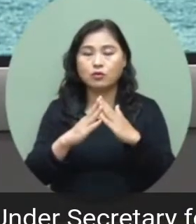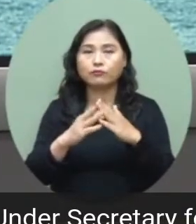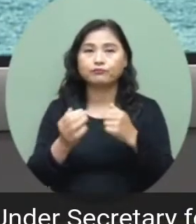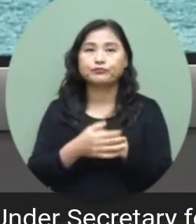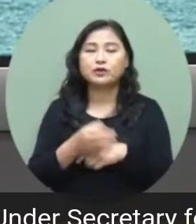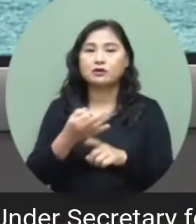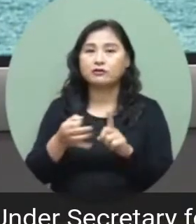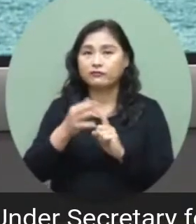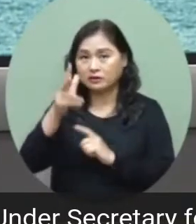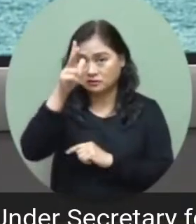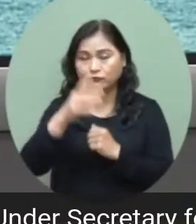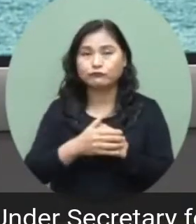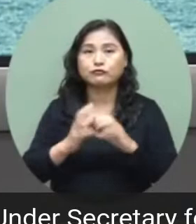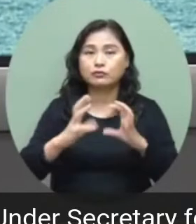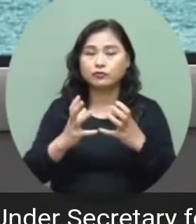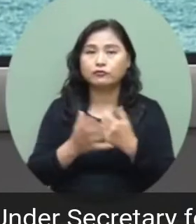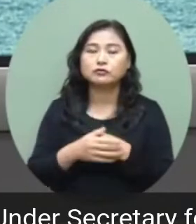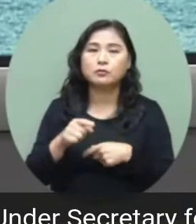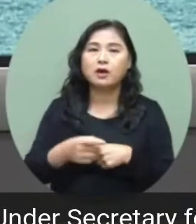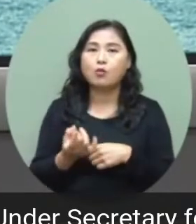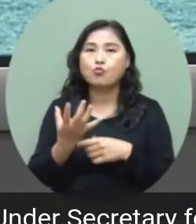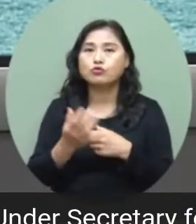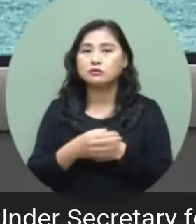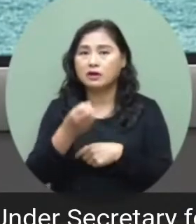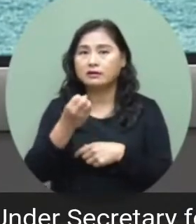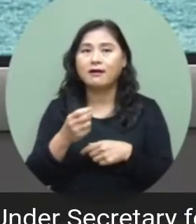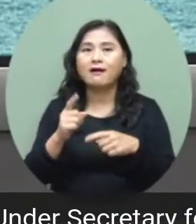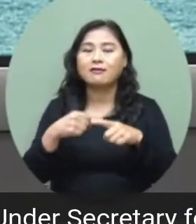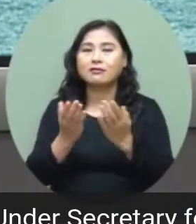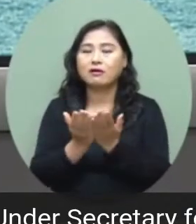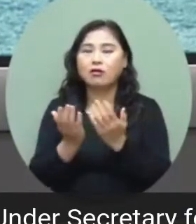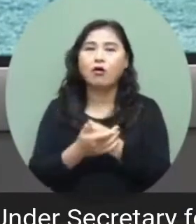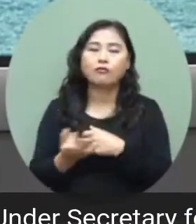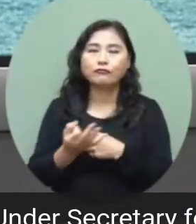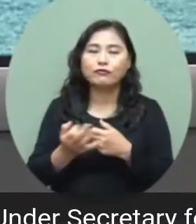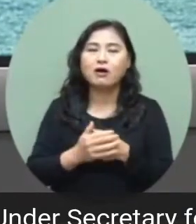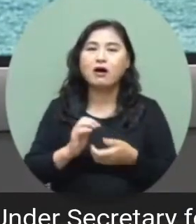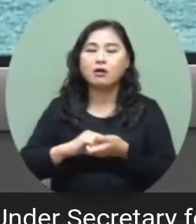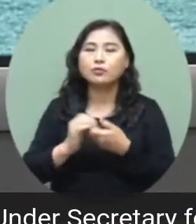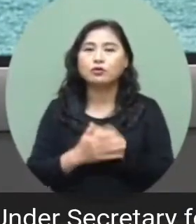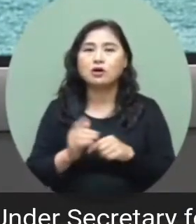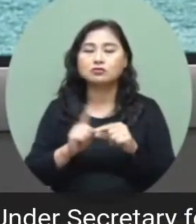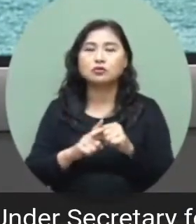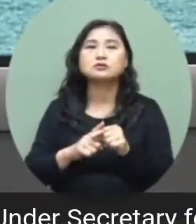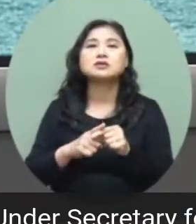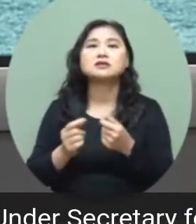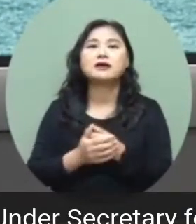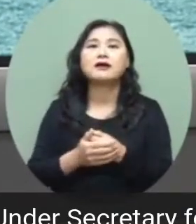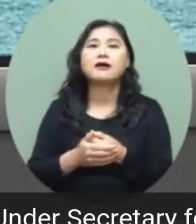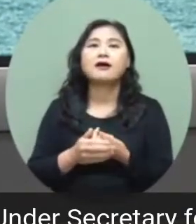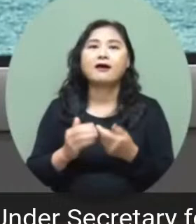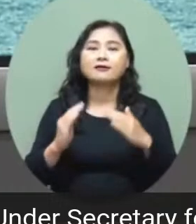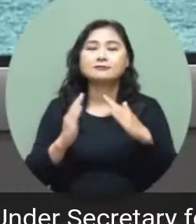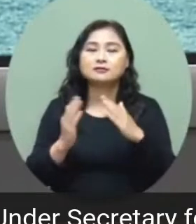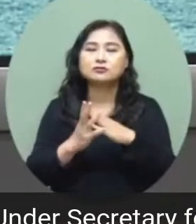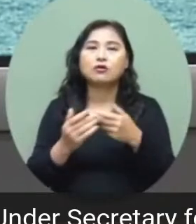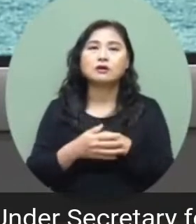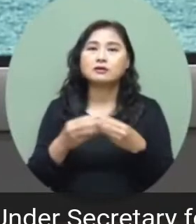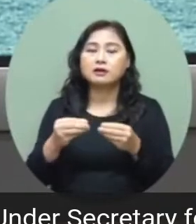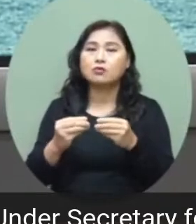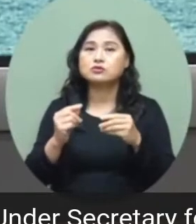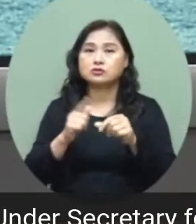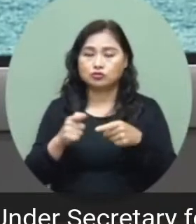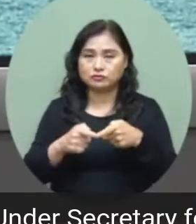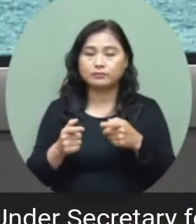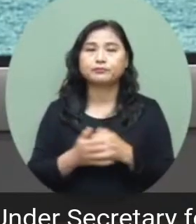on community care service voucher for the elderly. On top of that, there are also Chinese medicine clinics,